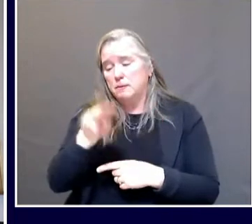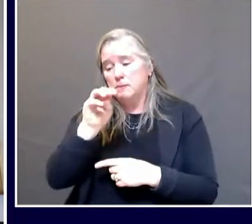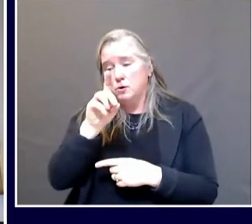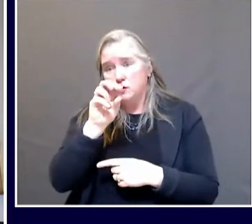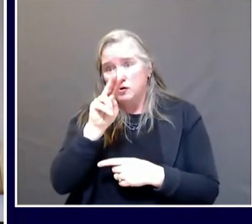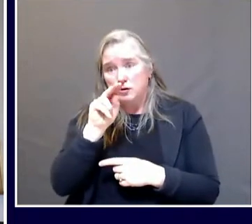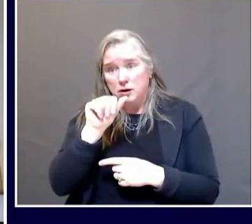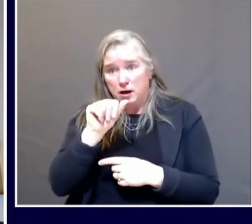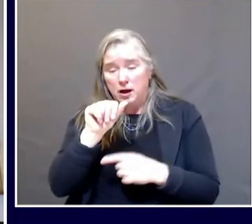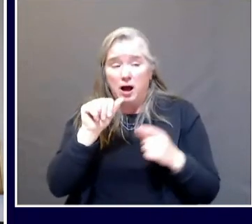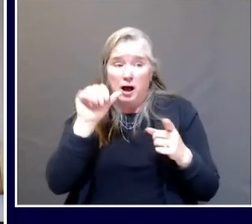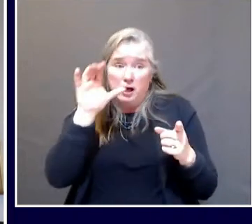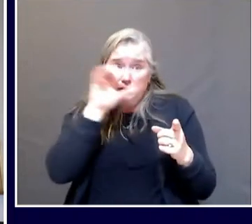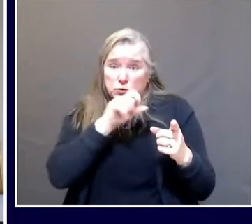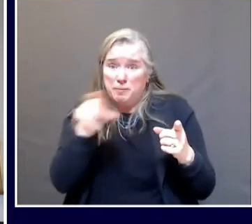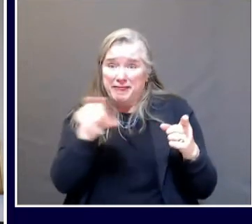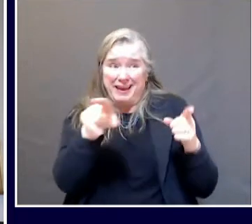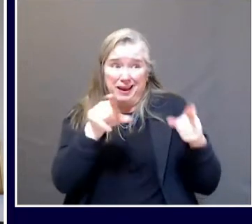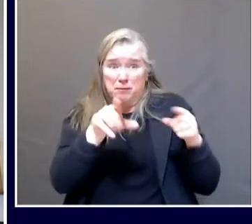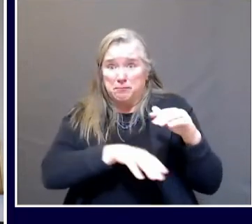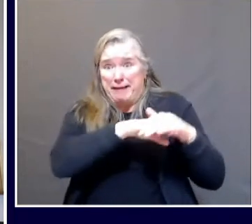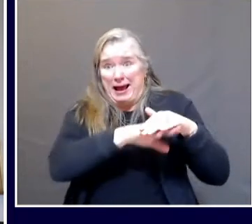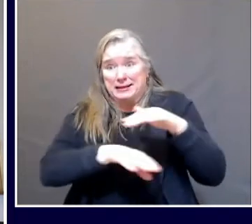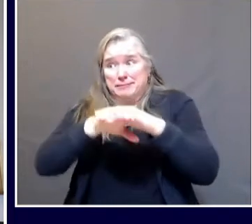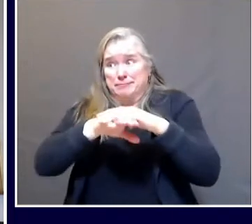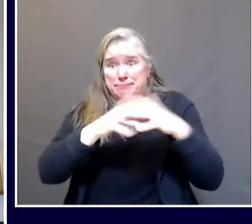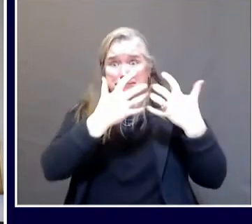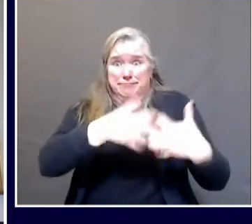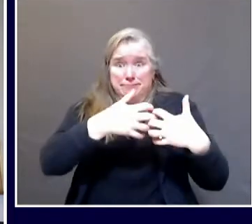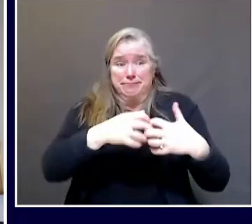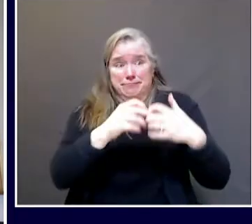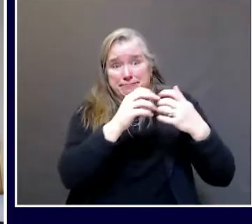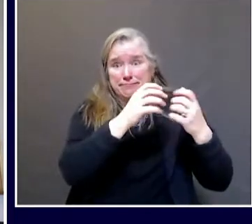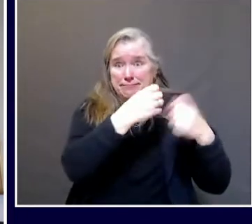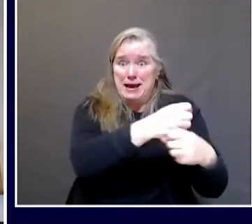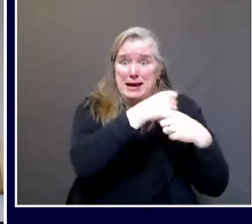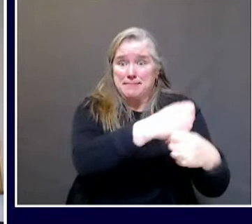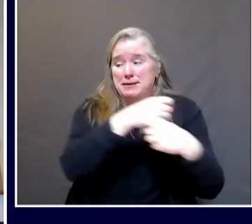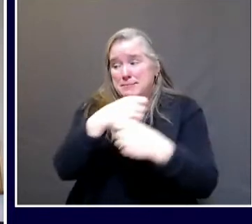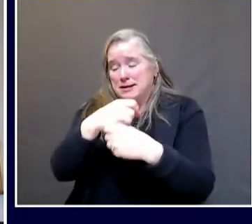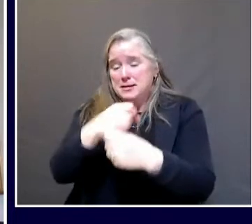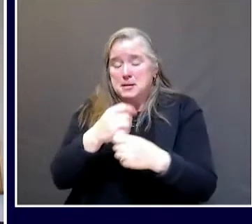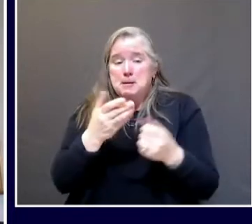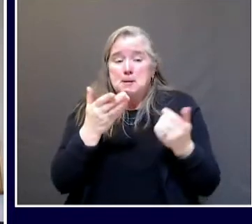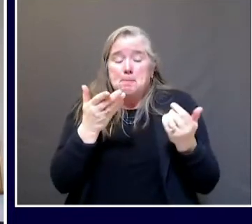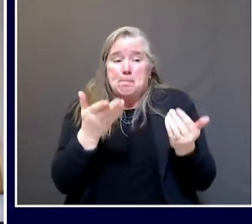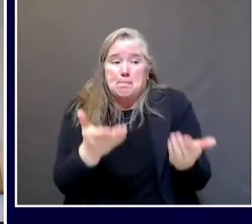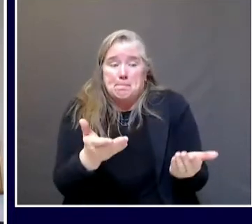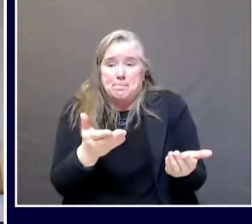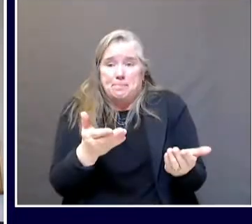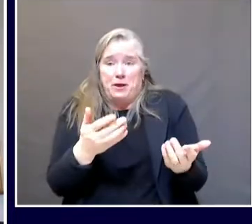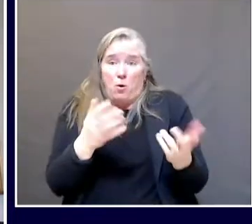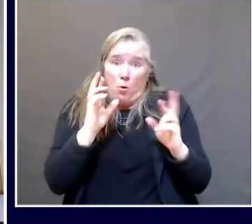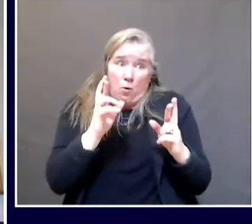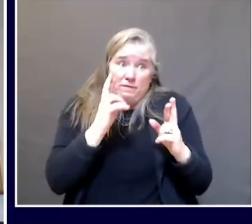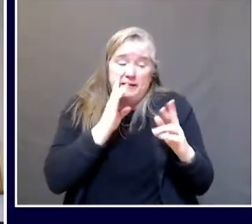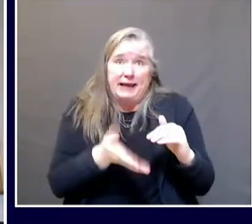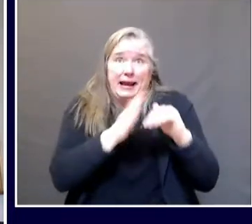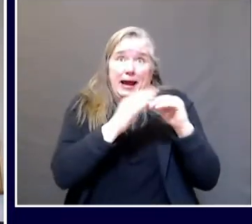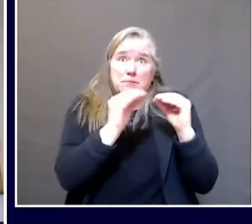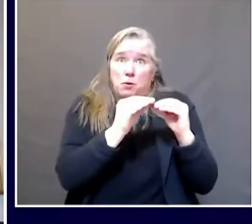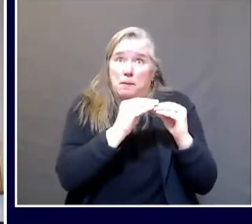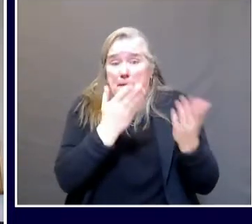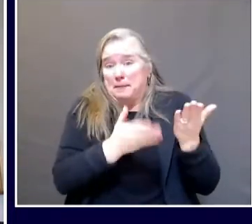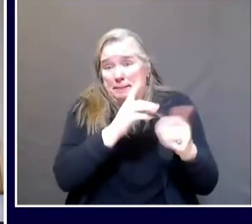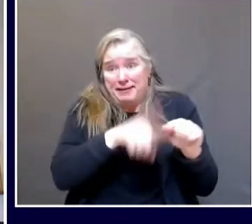producing at very high capacity. There's also the possibility that other vaccines could be authorized by the US FDA. There are at least